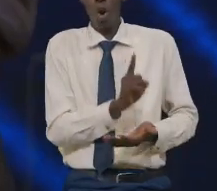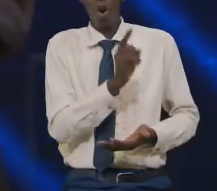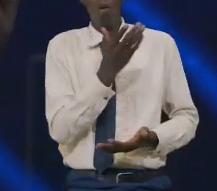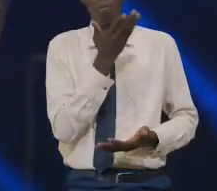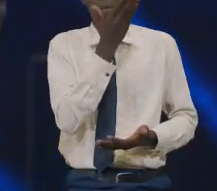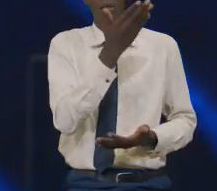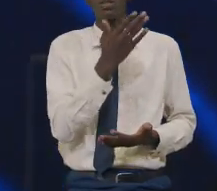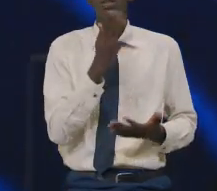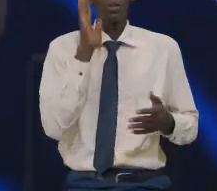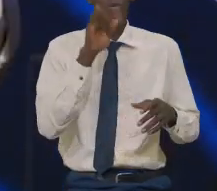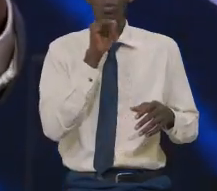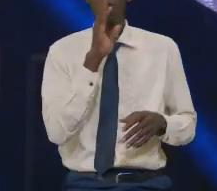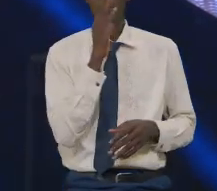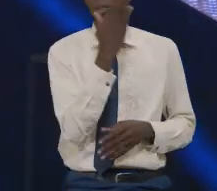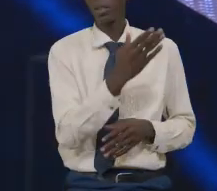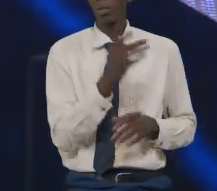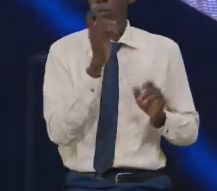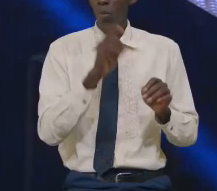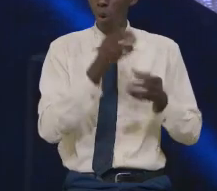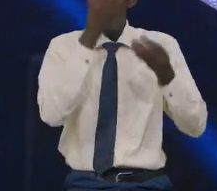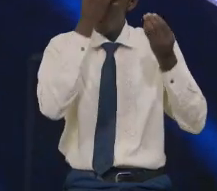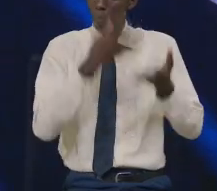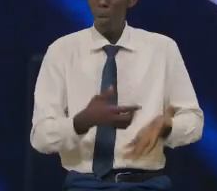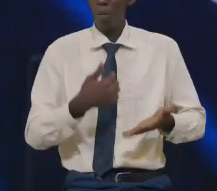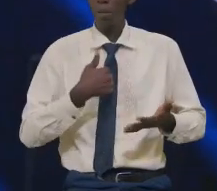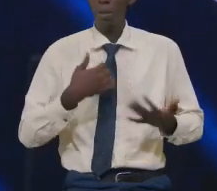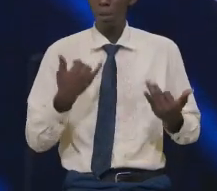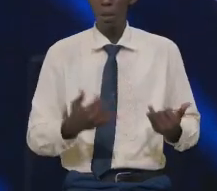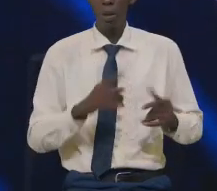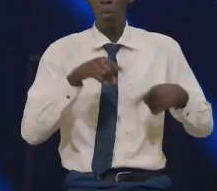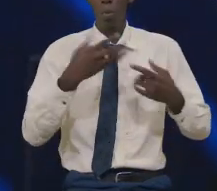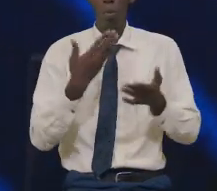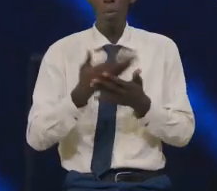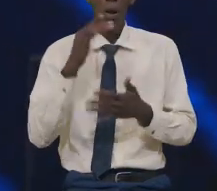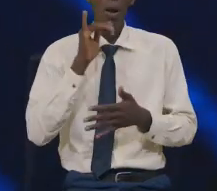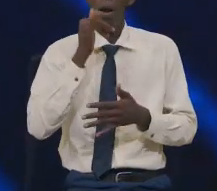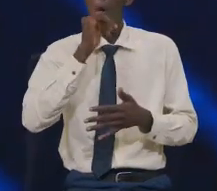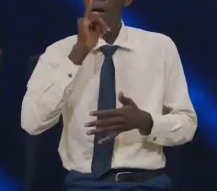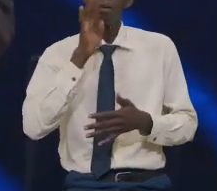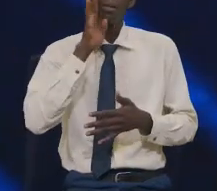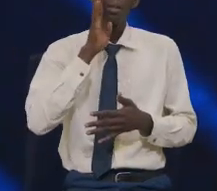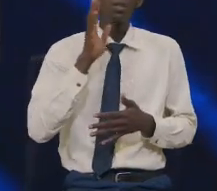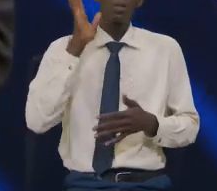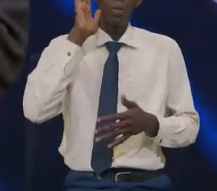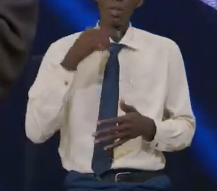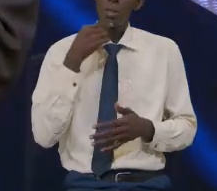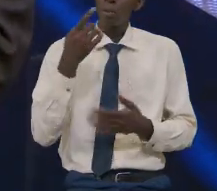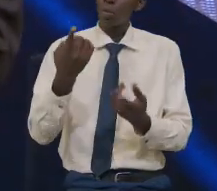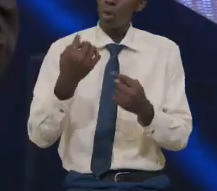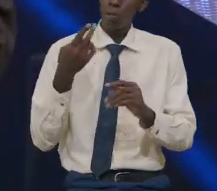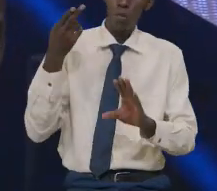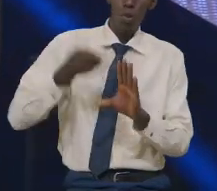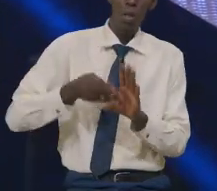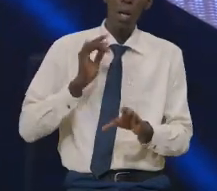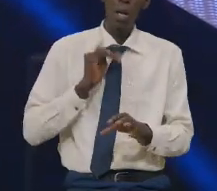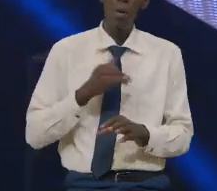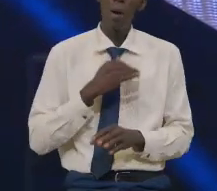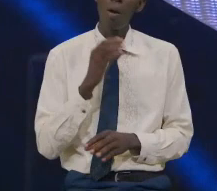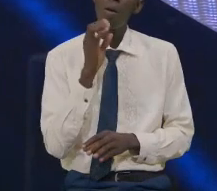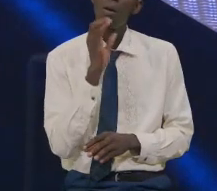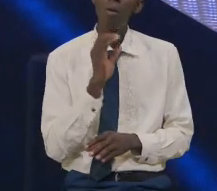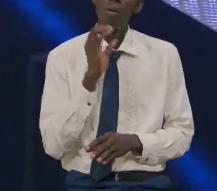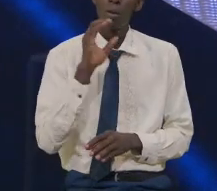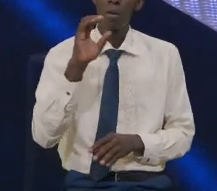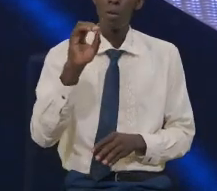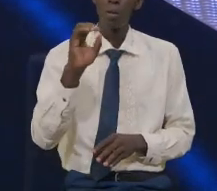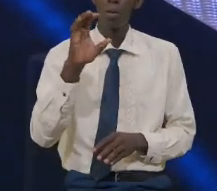there. Remember, they'll tell you to come and join their secret cult. They'll say, so and so, they